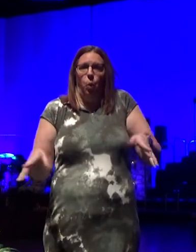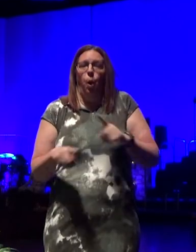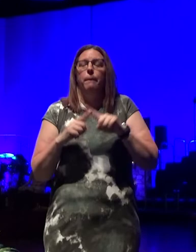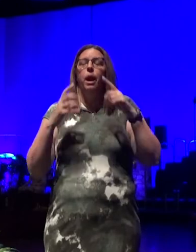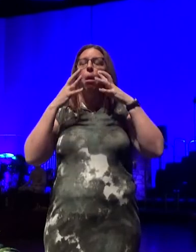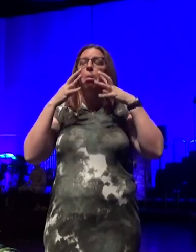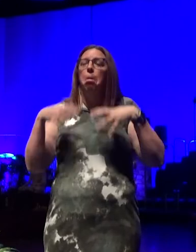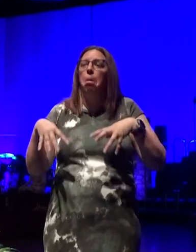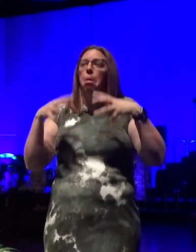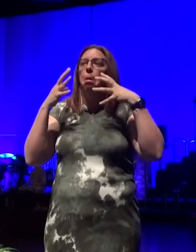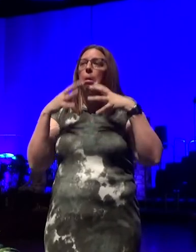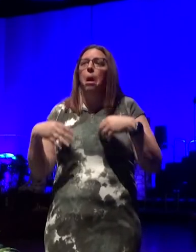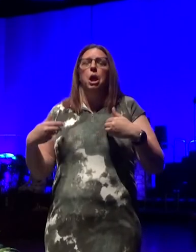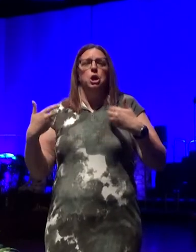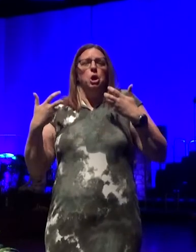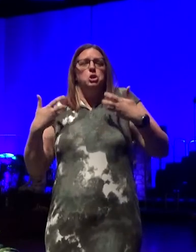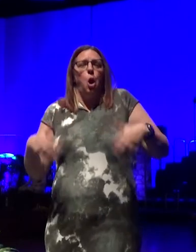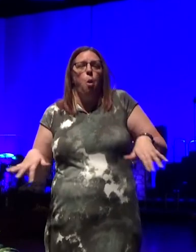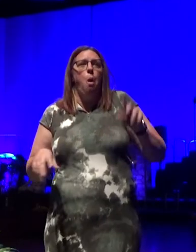people to hear, so,